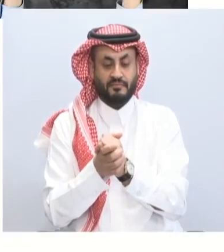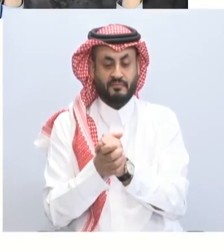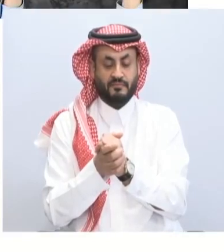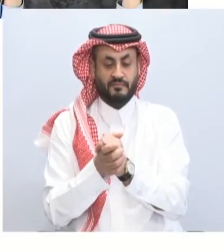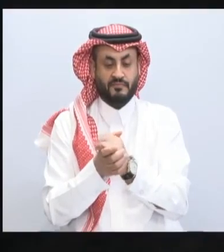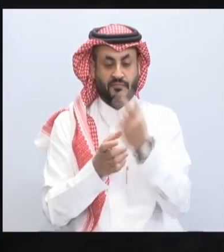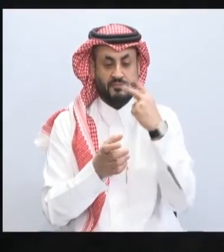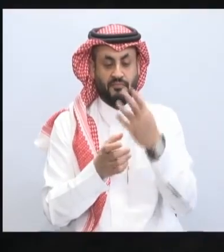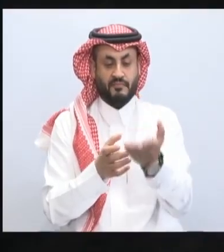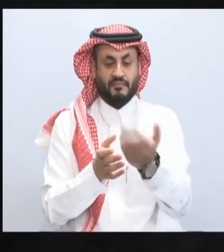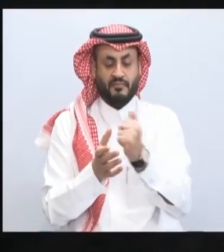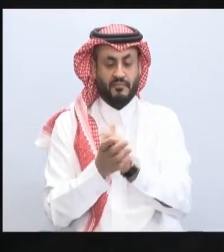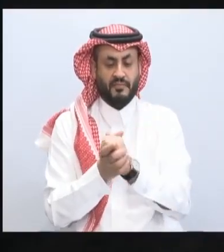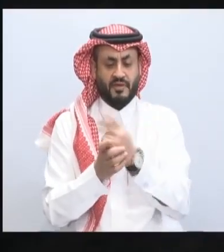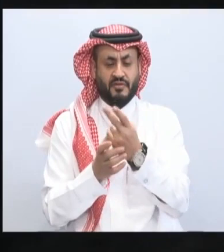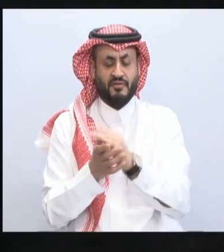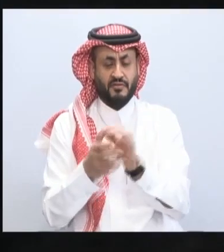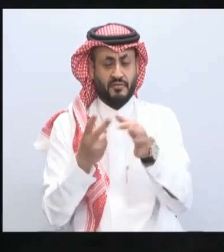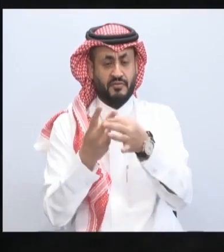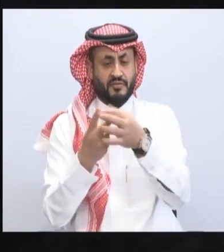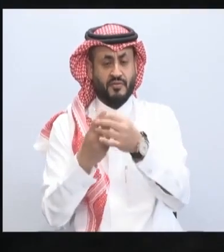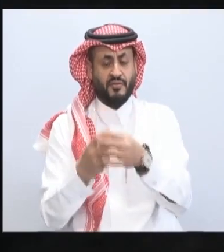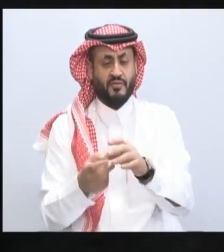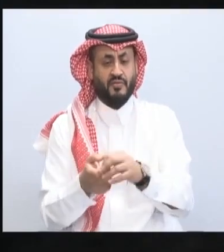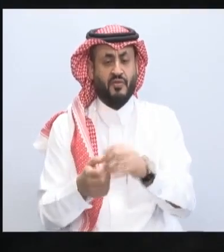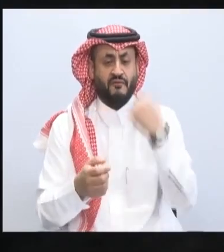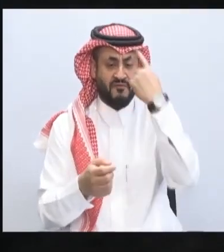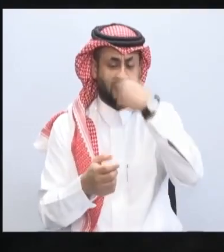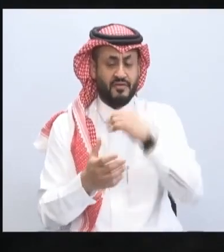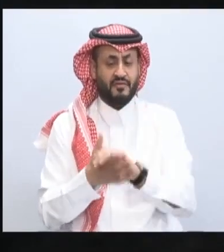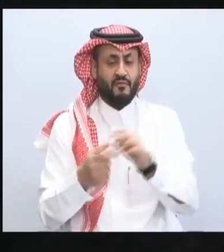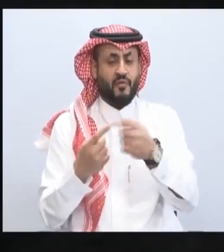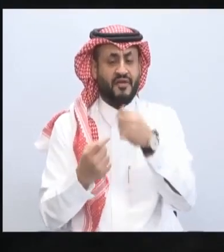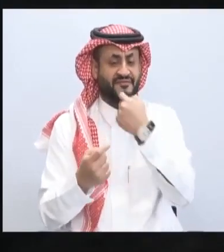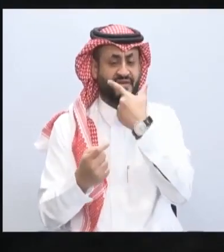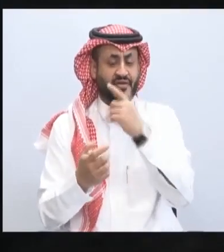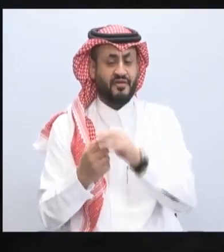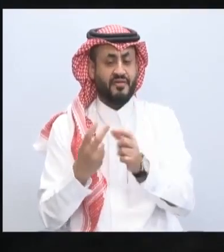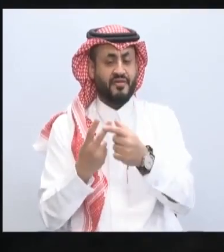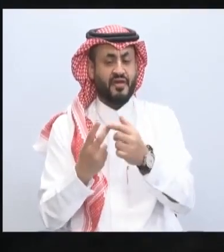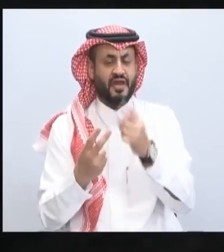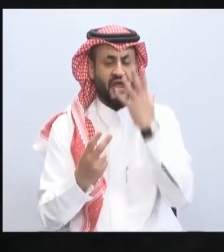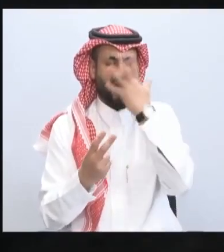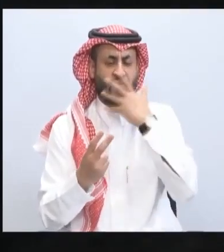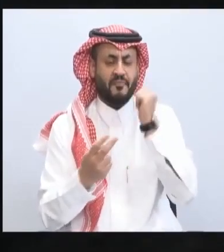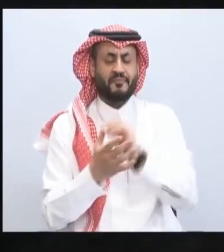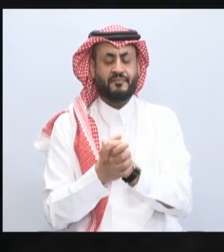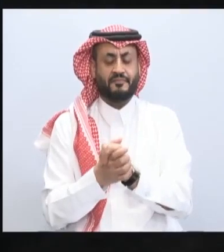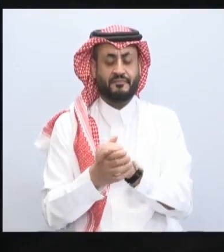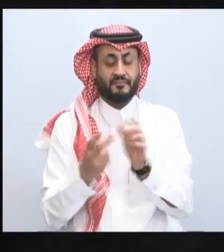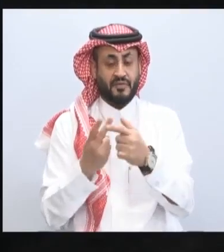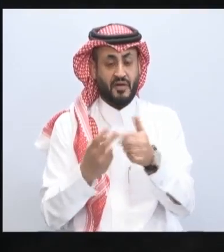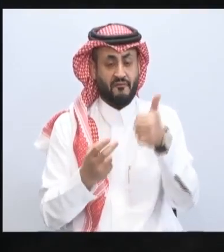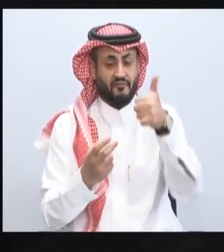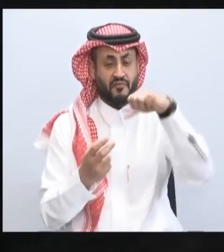Now here, you can see that we have here two faces, which means that I want something that is positive and another thing that